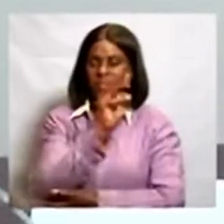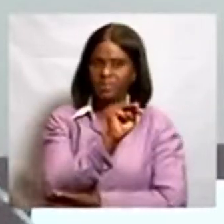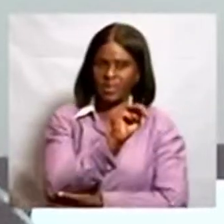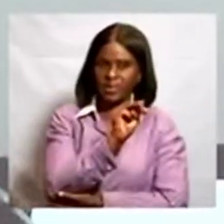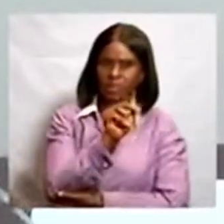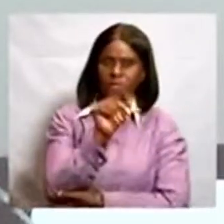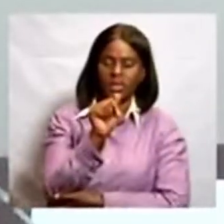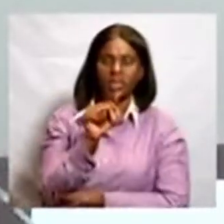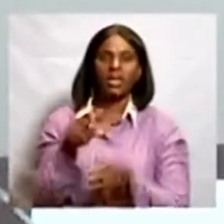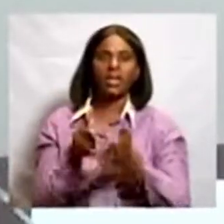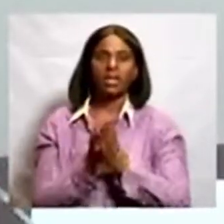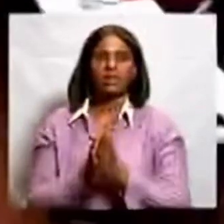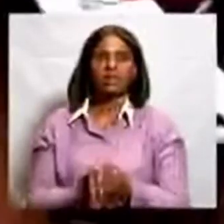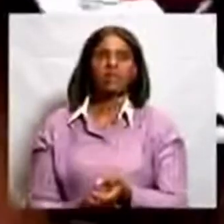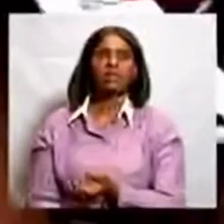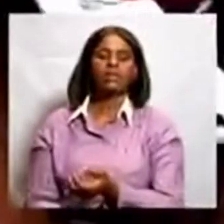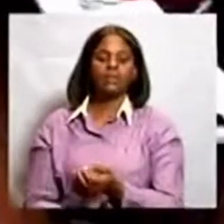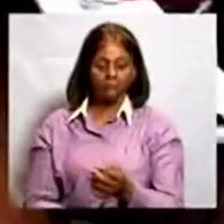ahead.